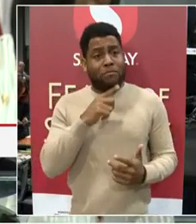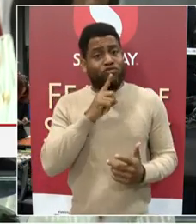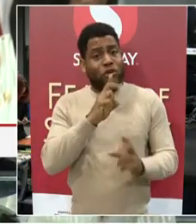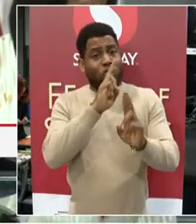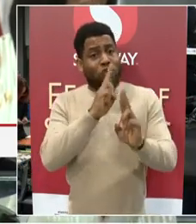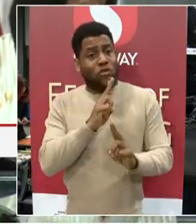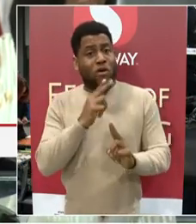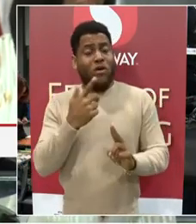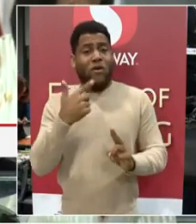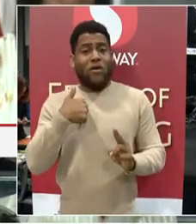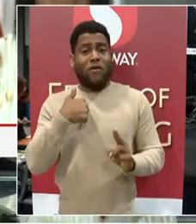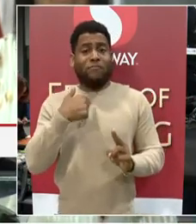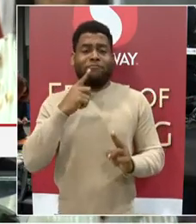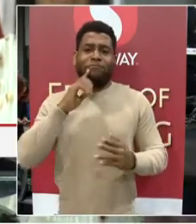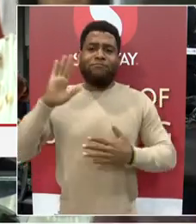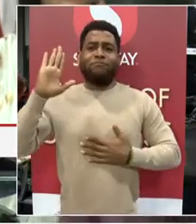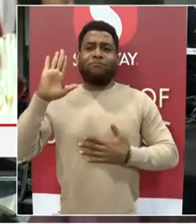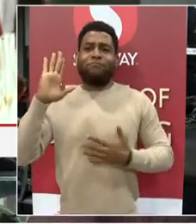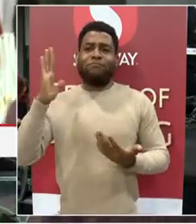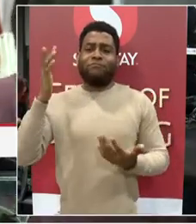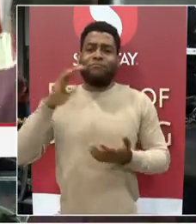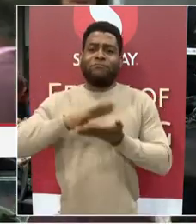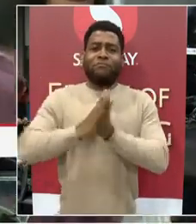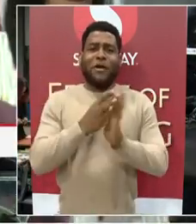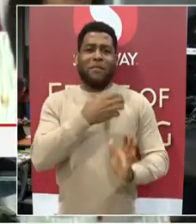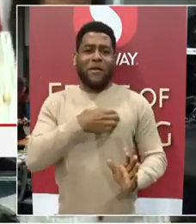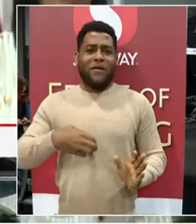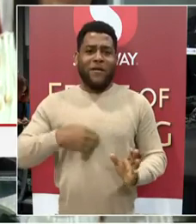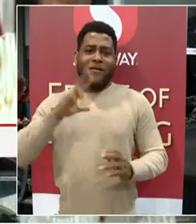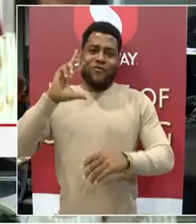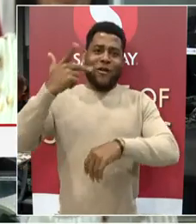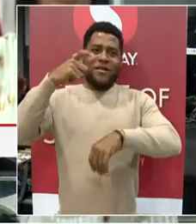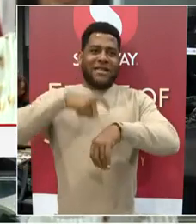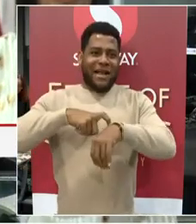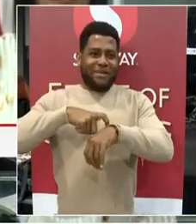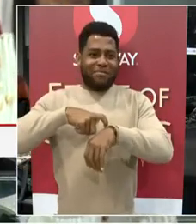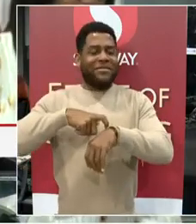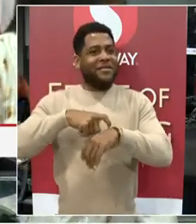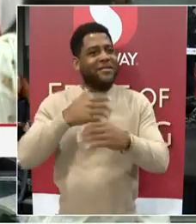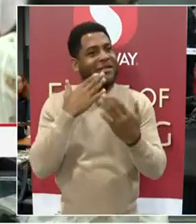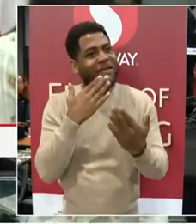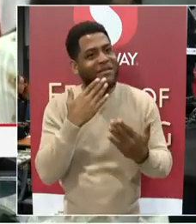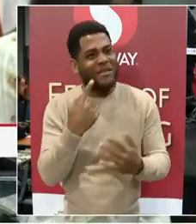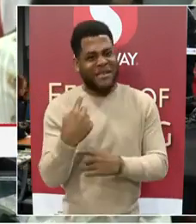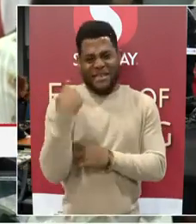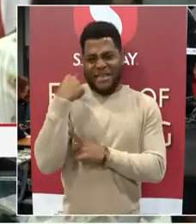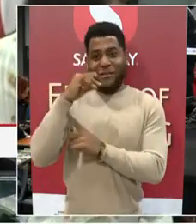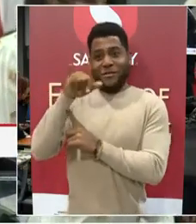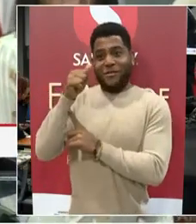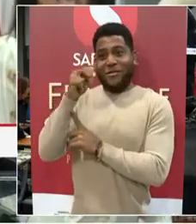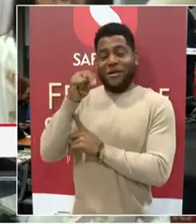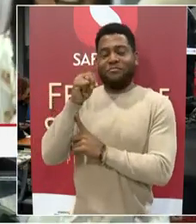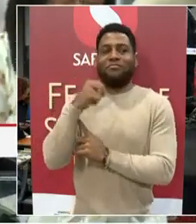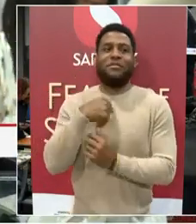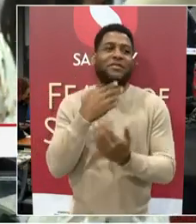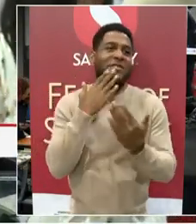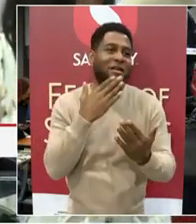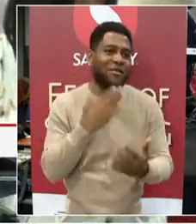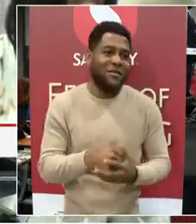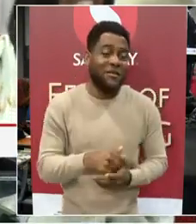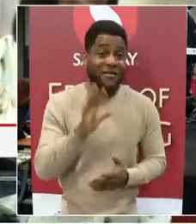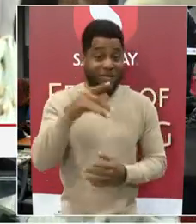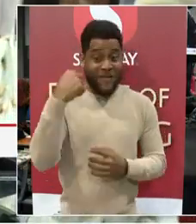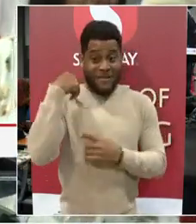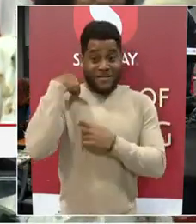a third time this January, and know that over the next 3 years, we have